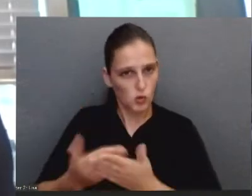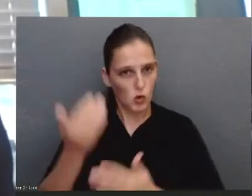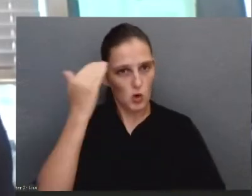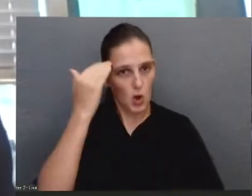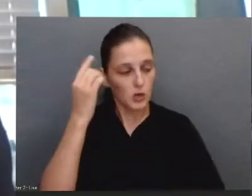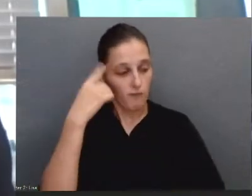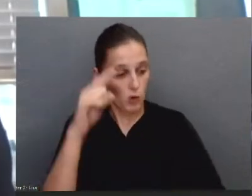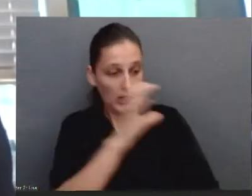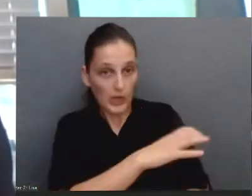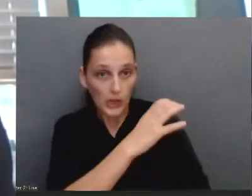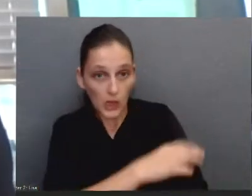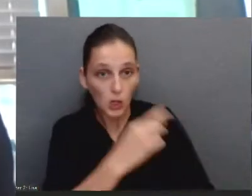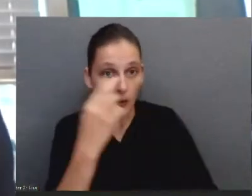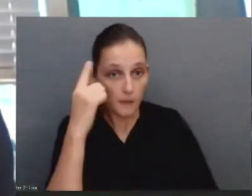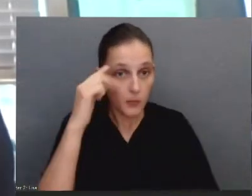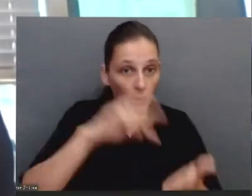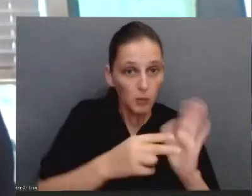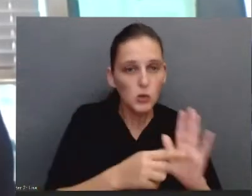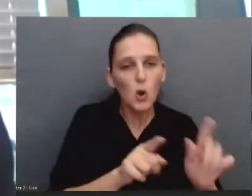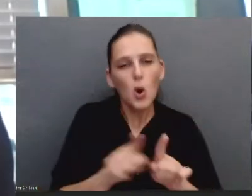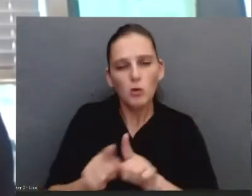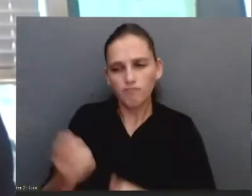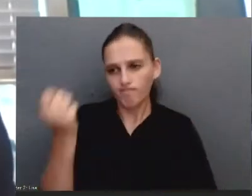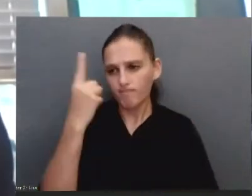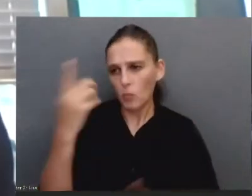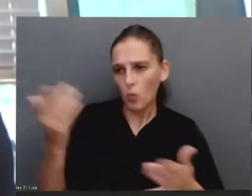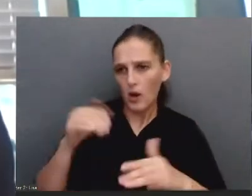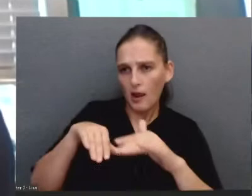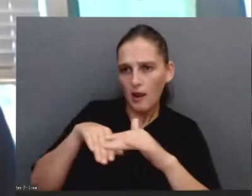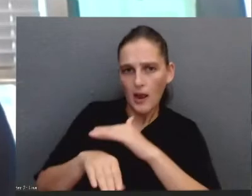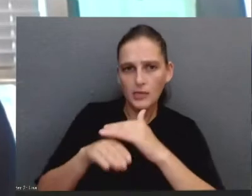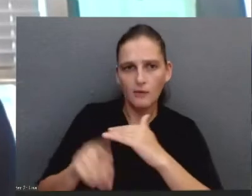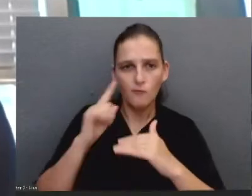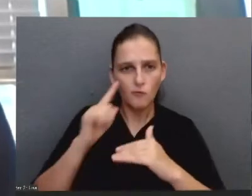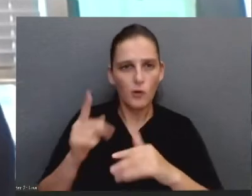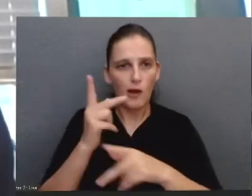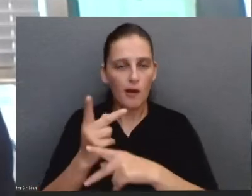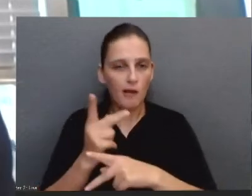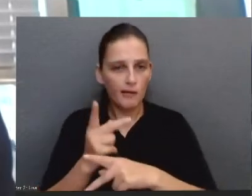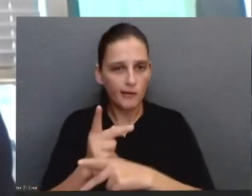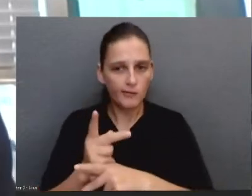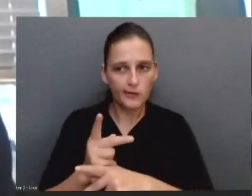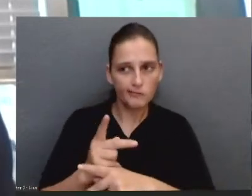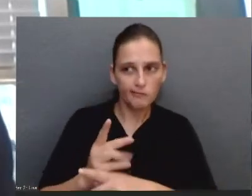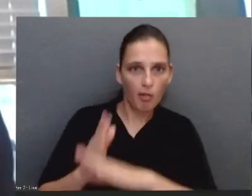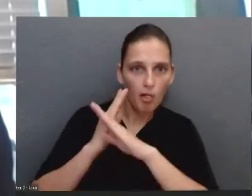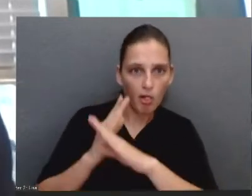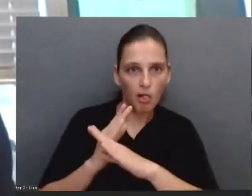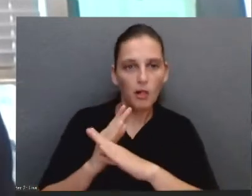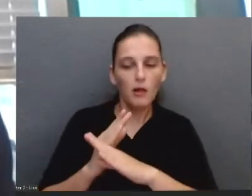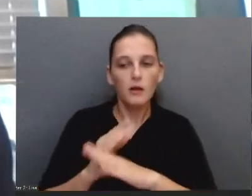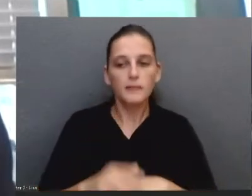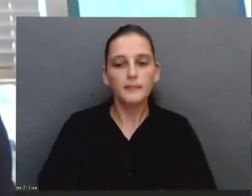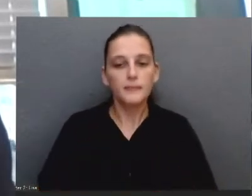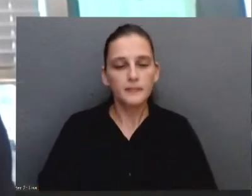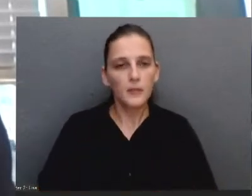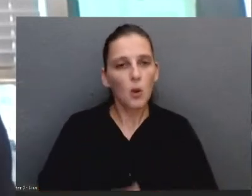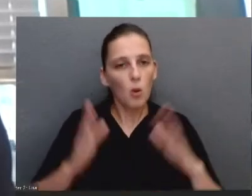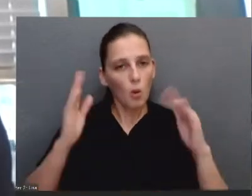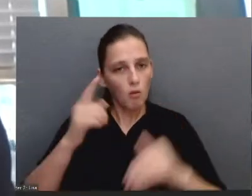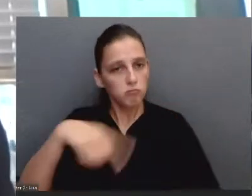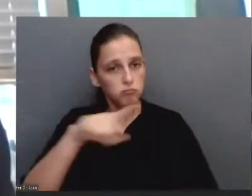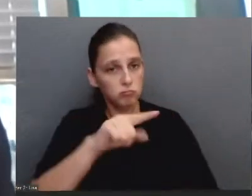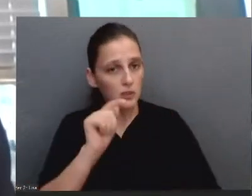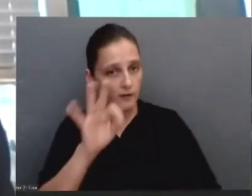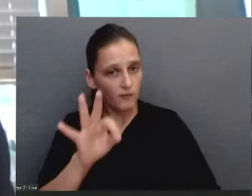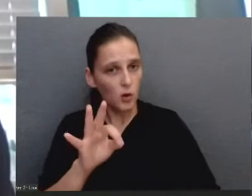understand access to care barriers and healthcare infrastructure concerns. We hope the Health Equity Task Force will recommend AAP-MNR